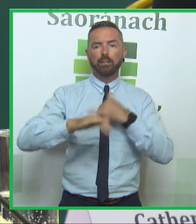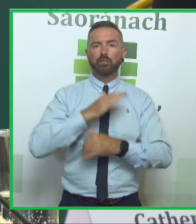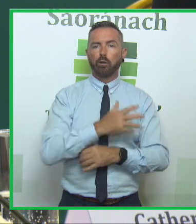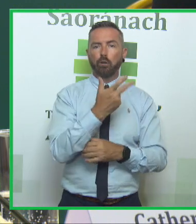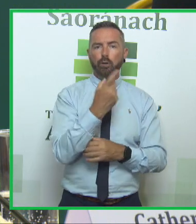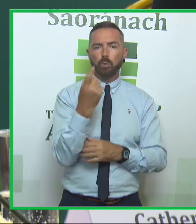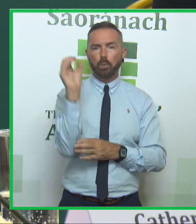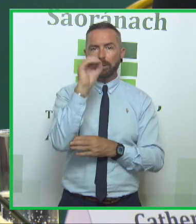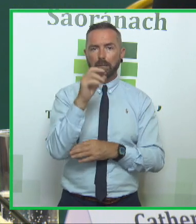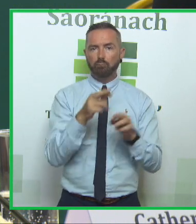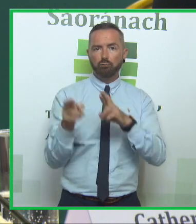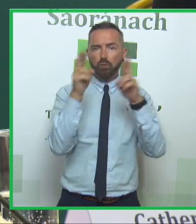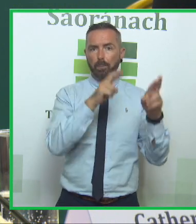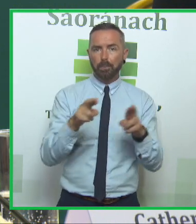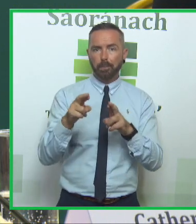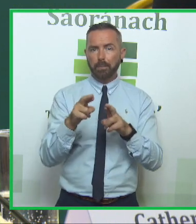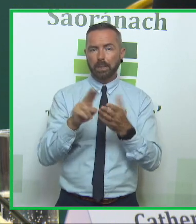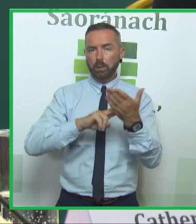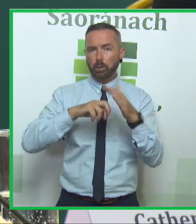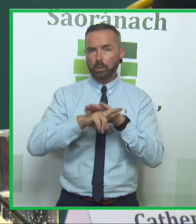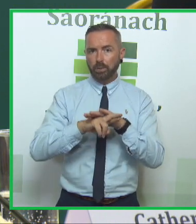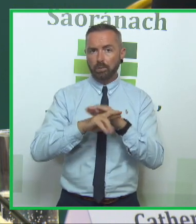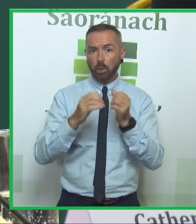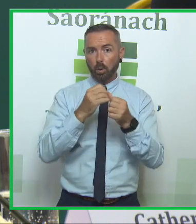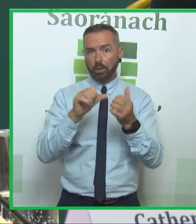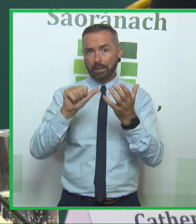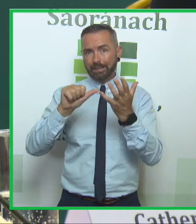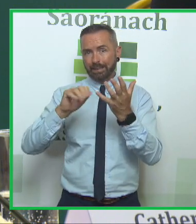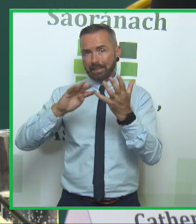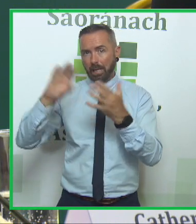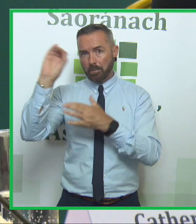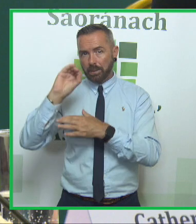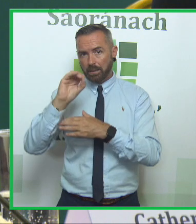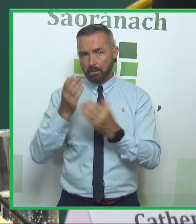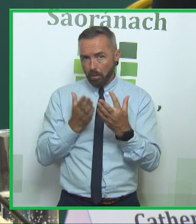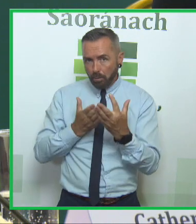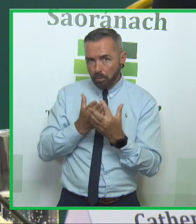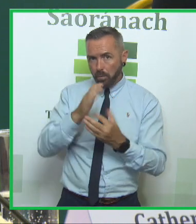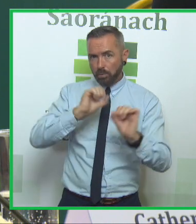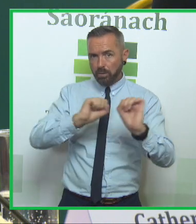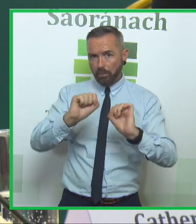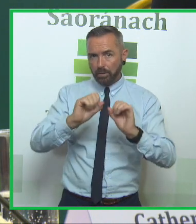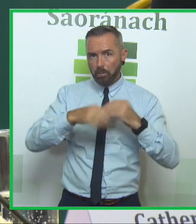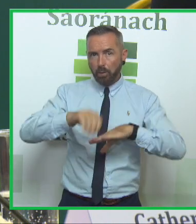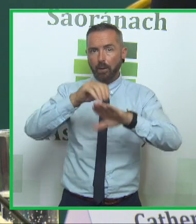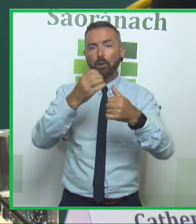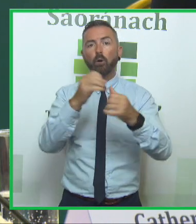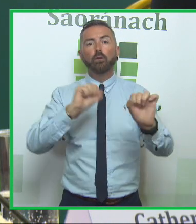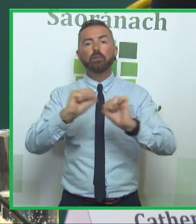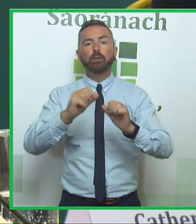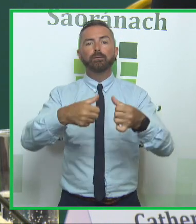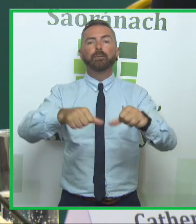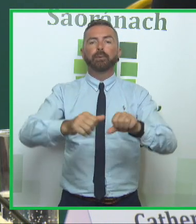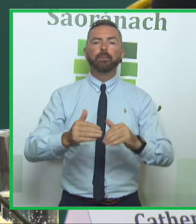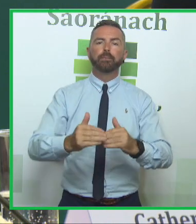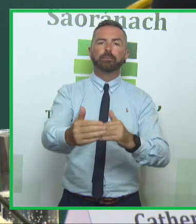31% repeat, which will give you a sense that the other 69% are moving through the services and into other services. With our bloodborne